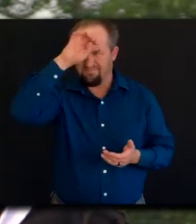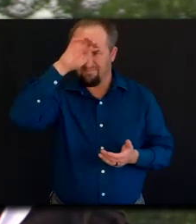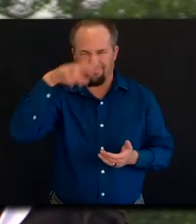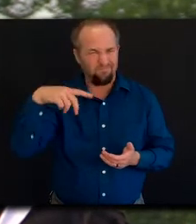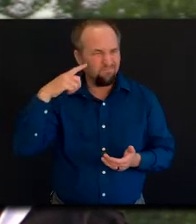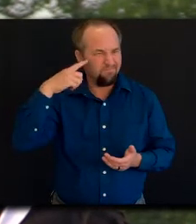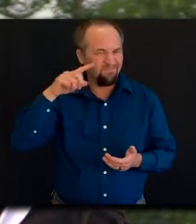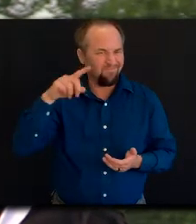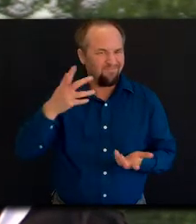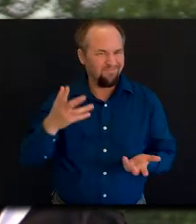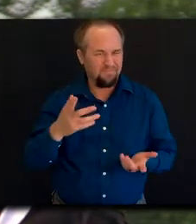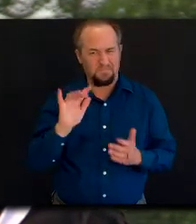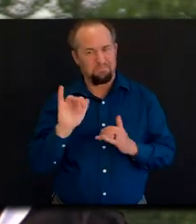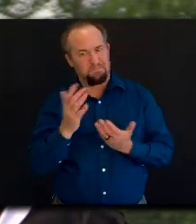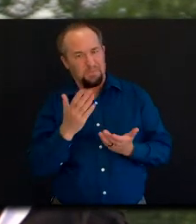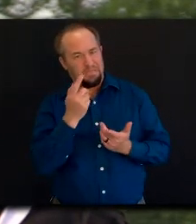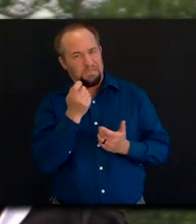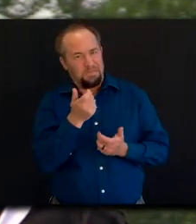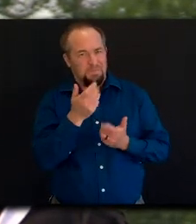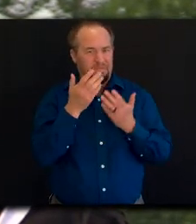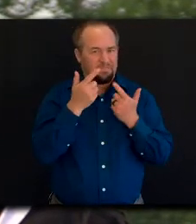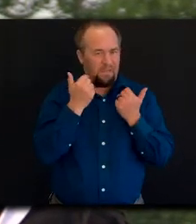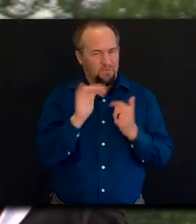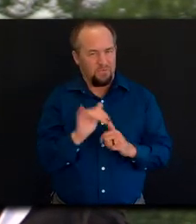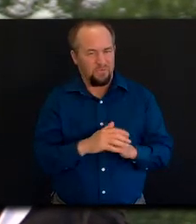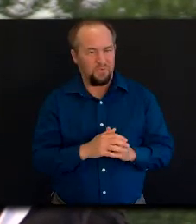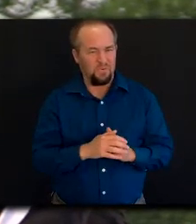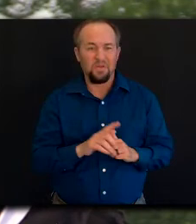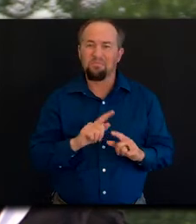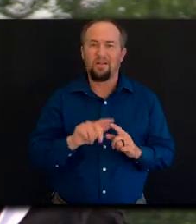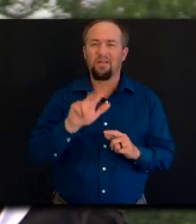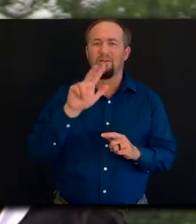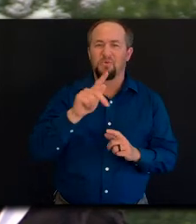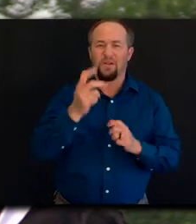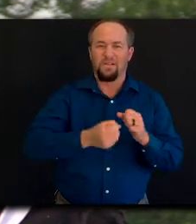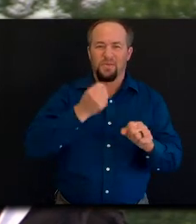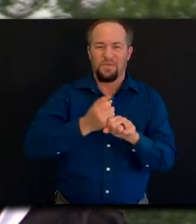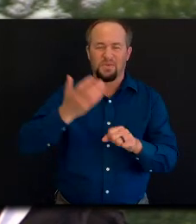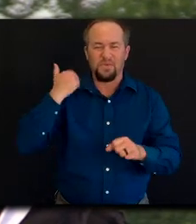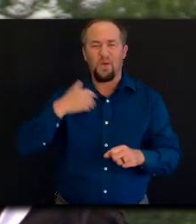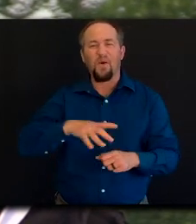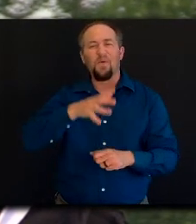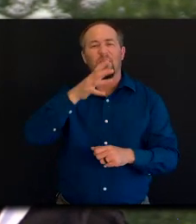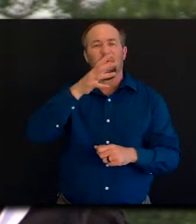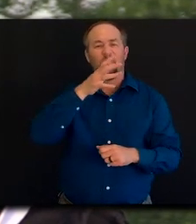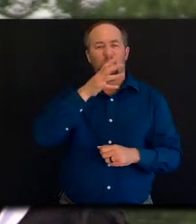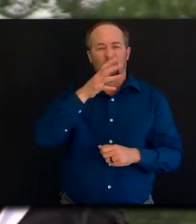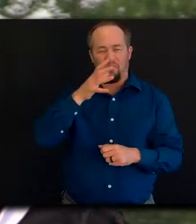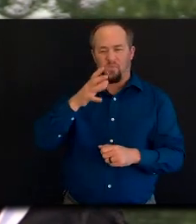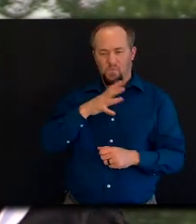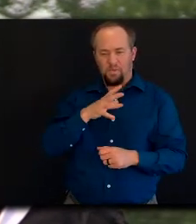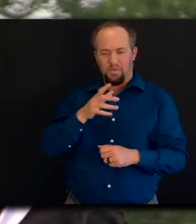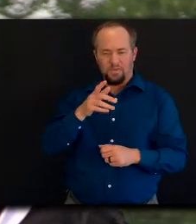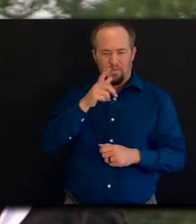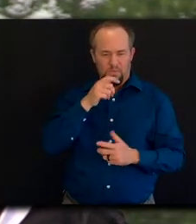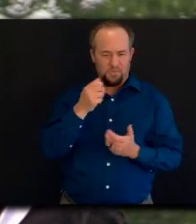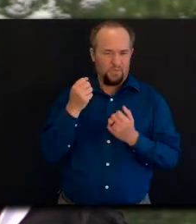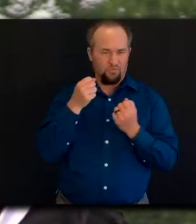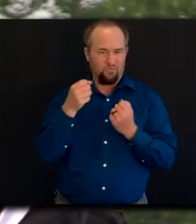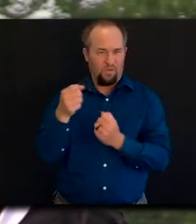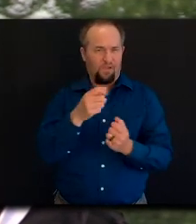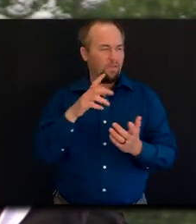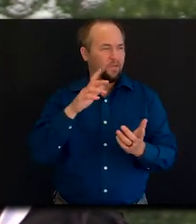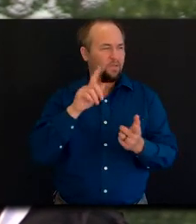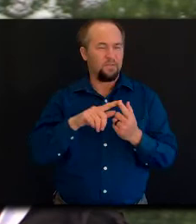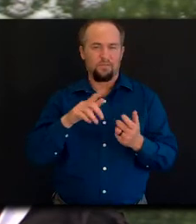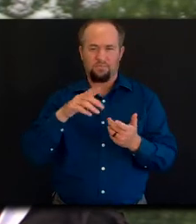perhaps even some laughter. But 23 years ago, a woman journeyed from the bustling roads of India to the quaint